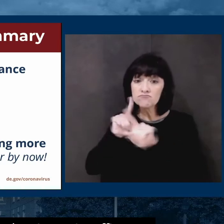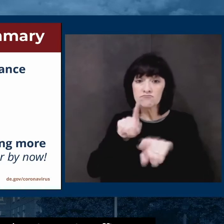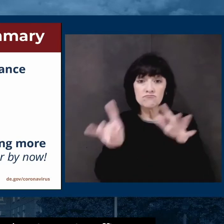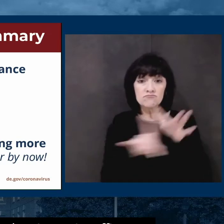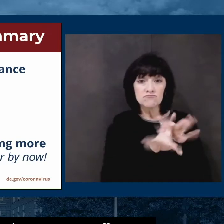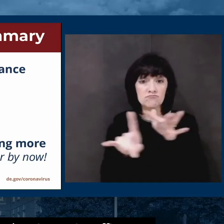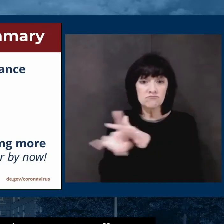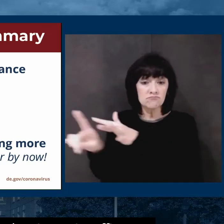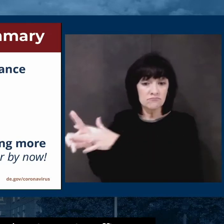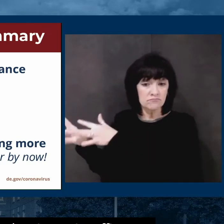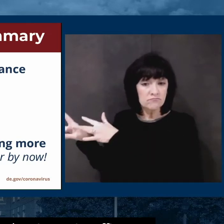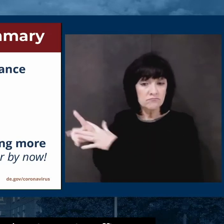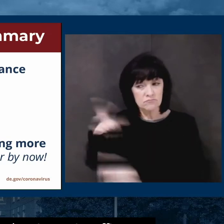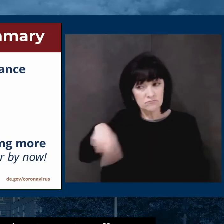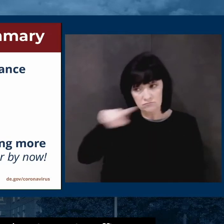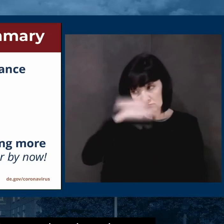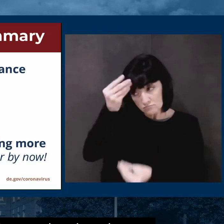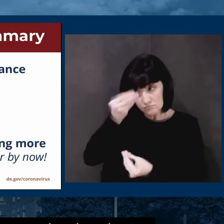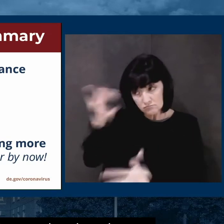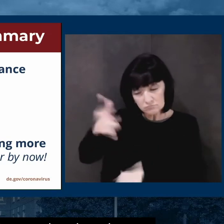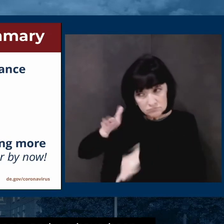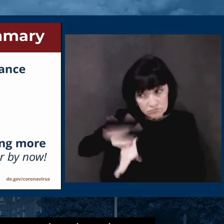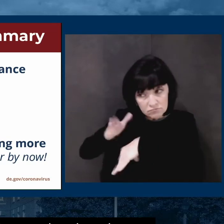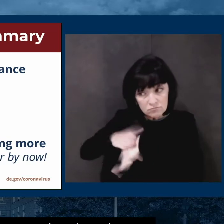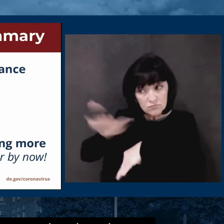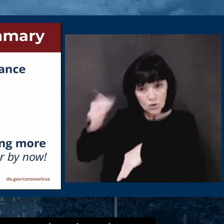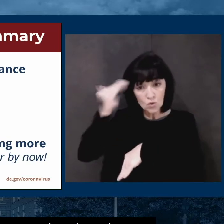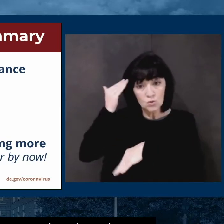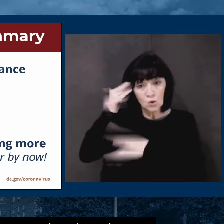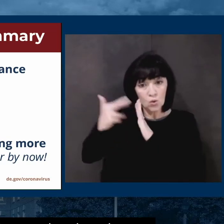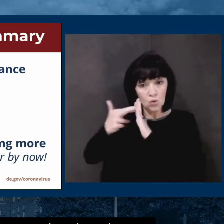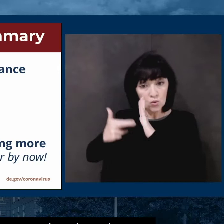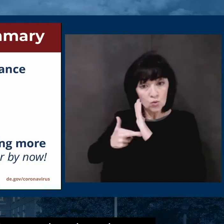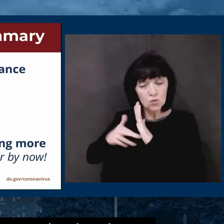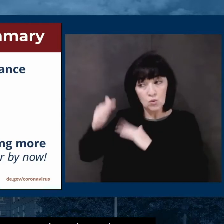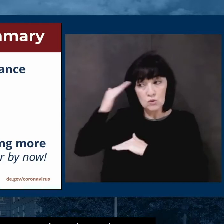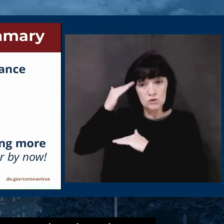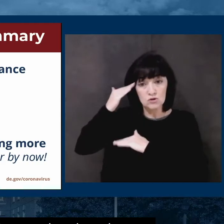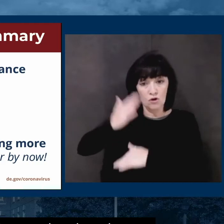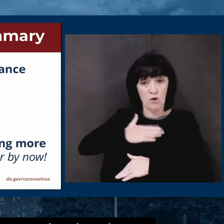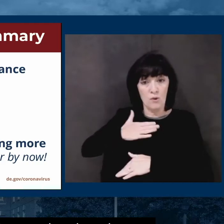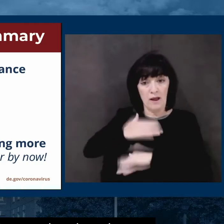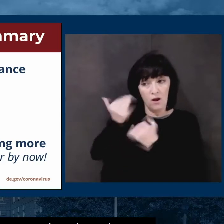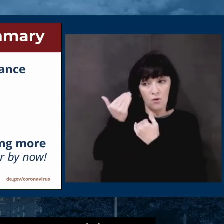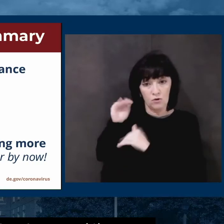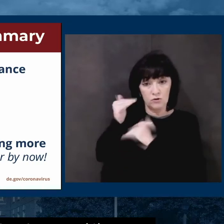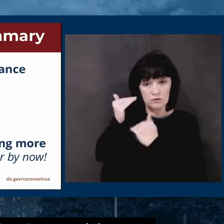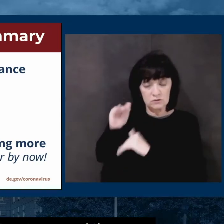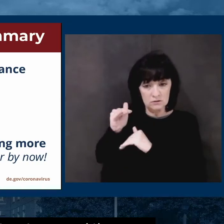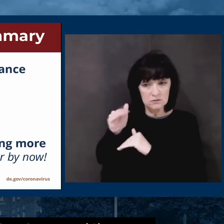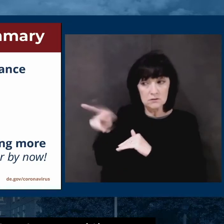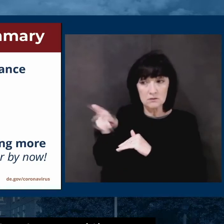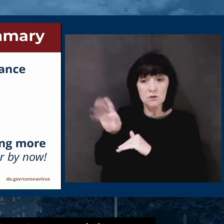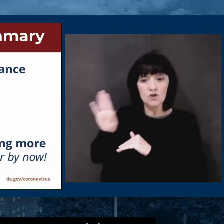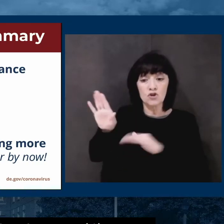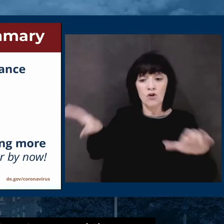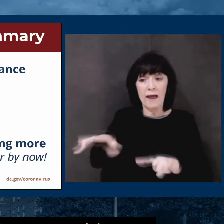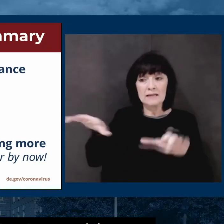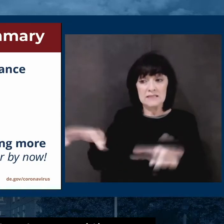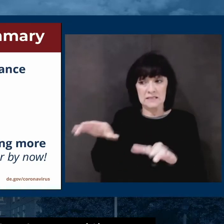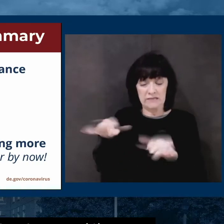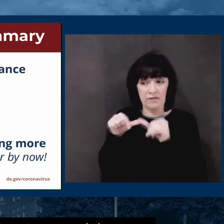everybody, knows what's going on, knows what the requirements are, and knows how to, continue with some of these activities safely.